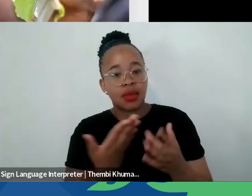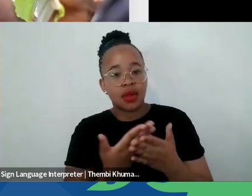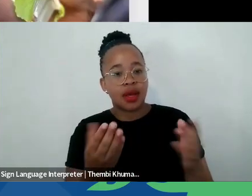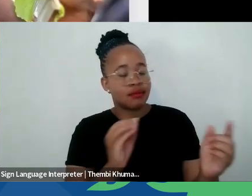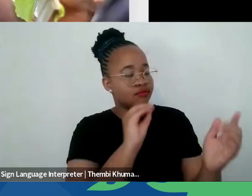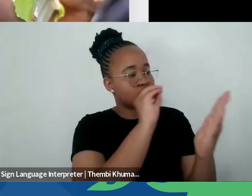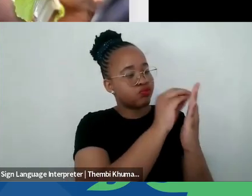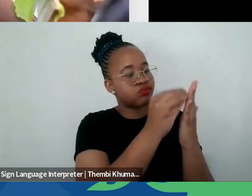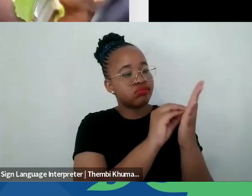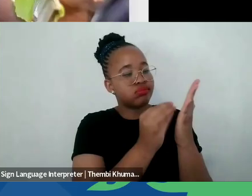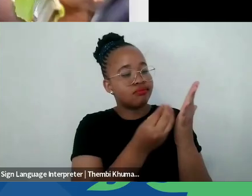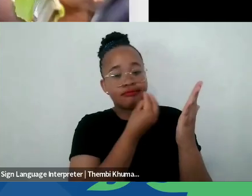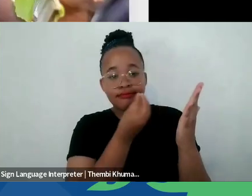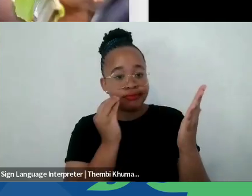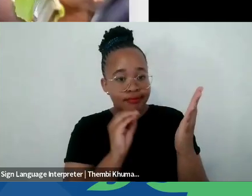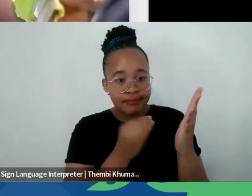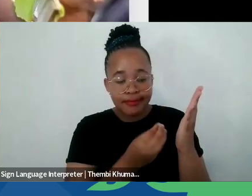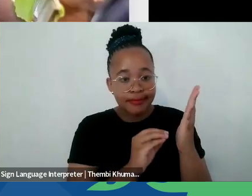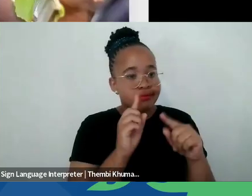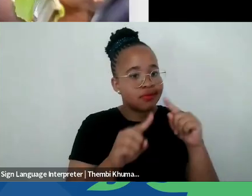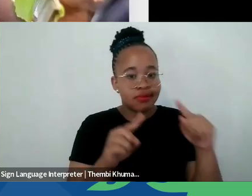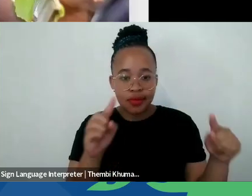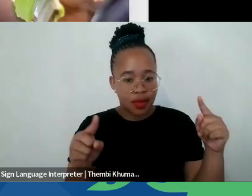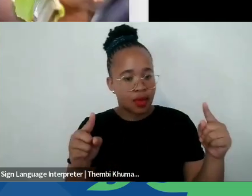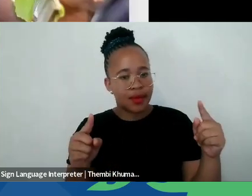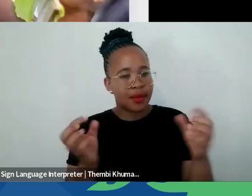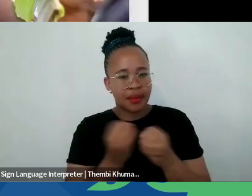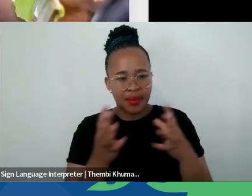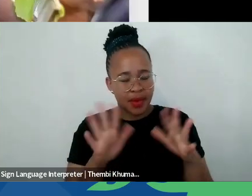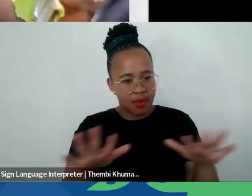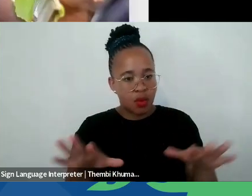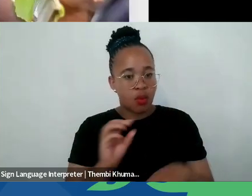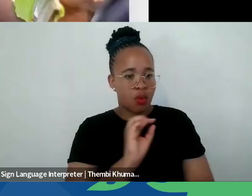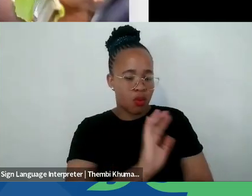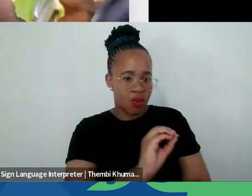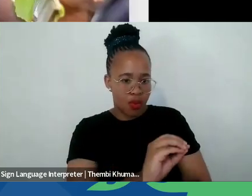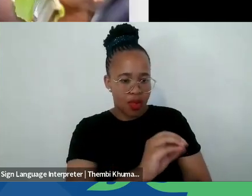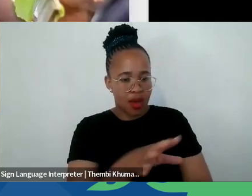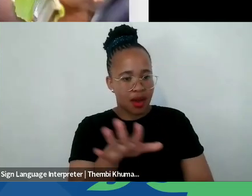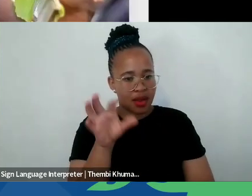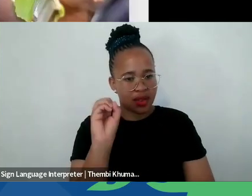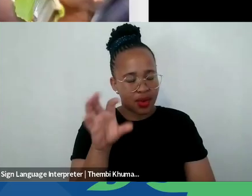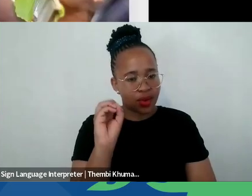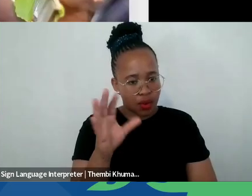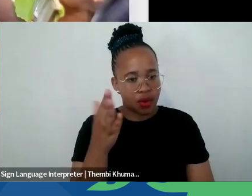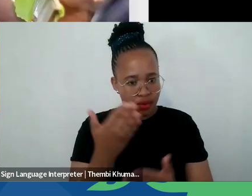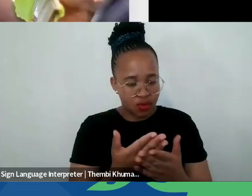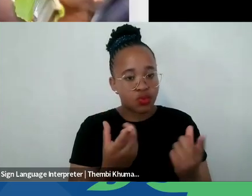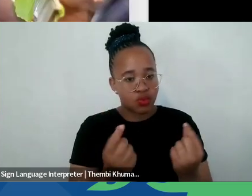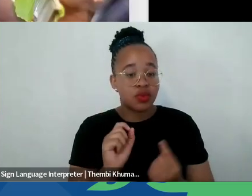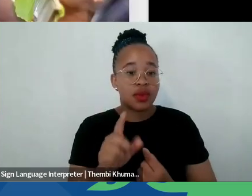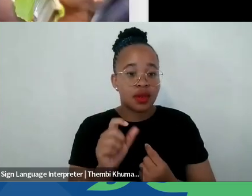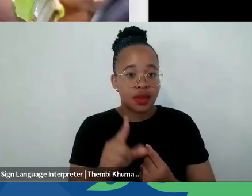or Soweto then had already existing clients where they could earn a bit of money. Another client